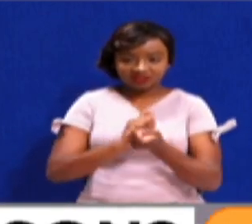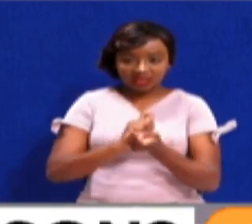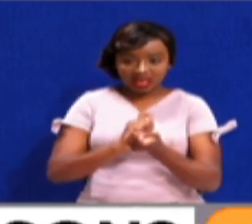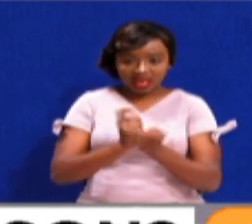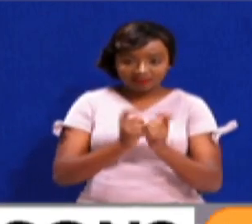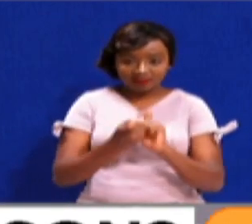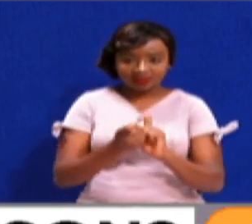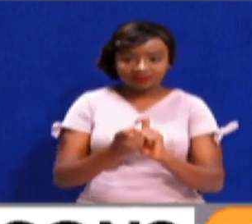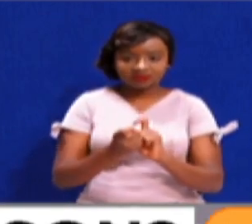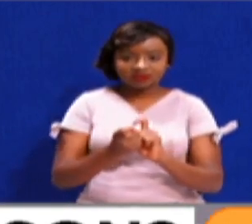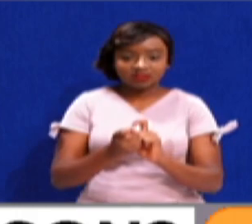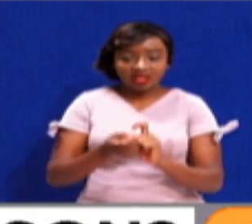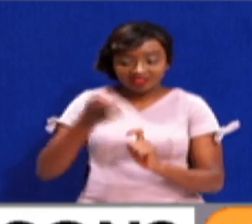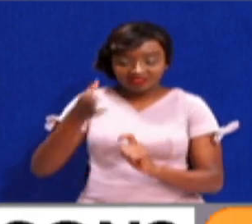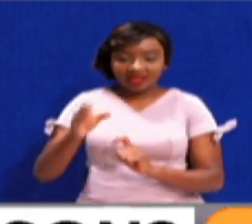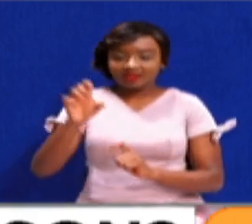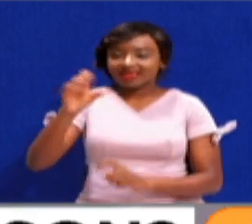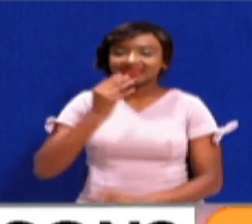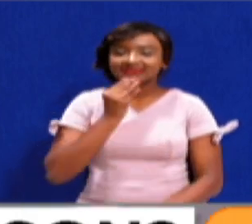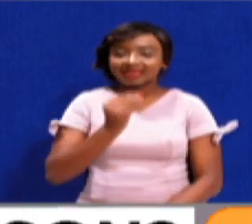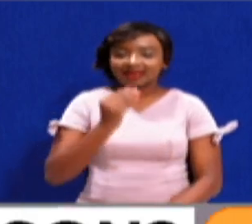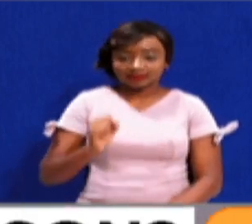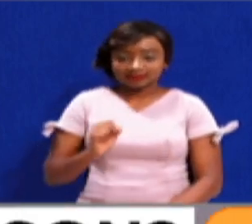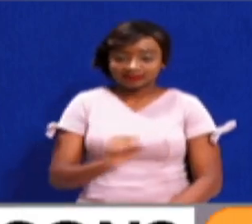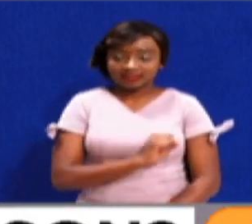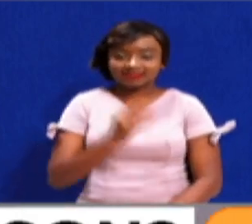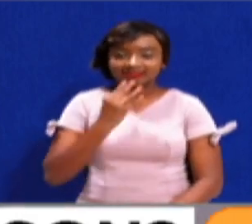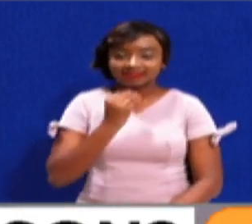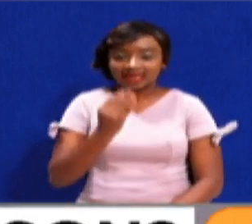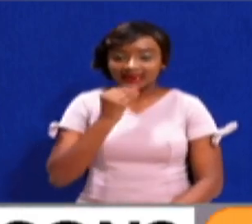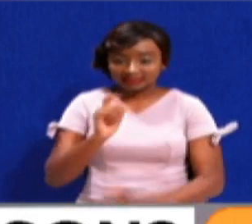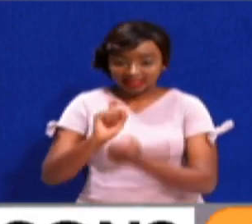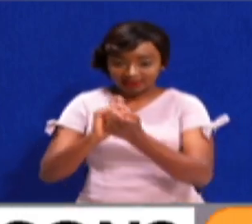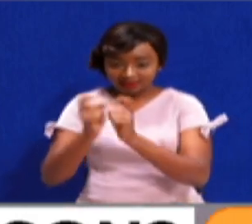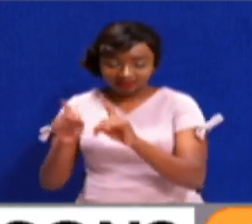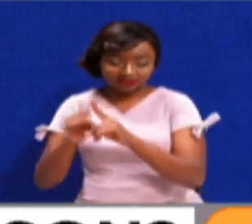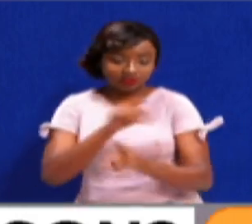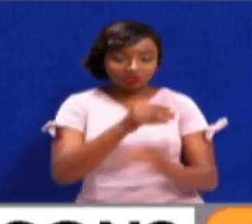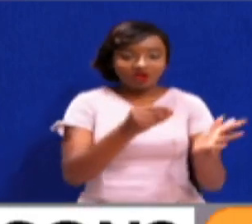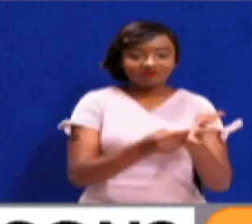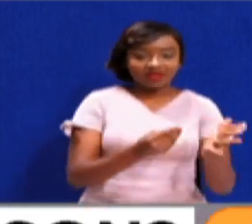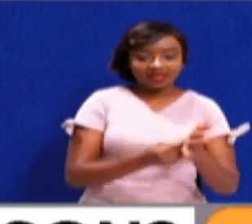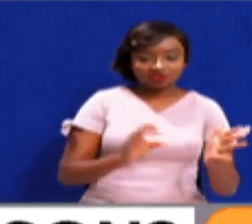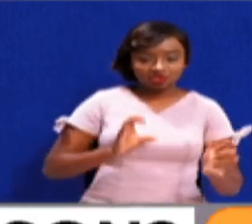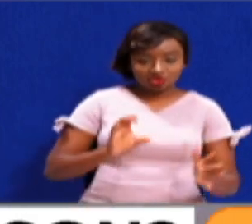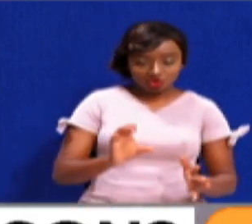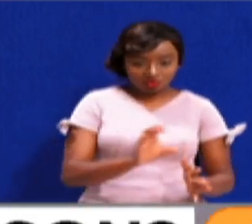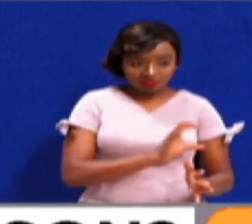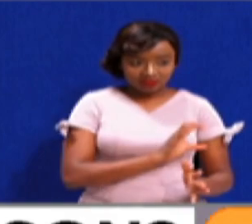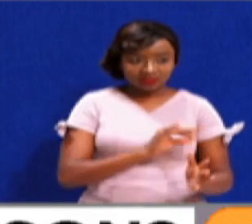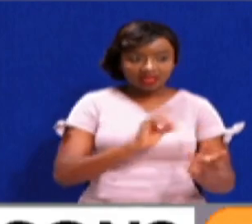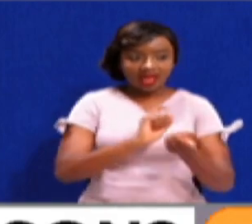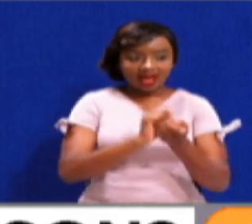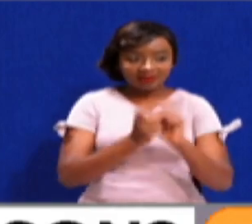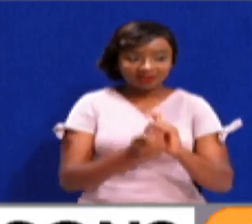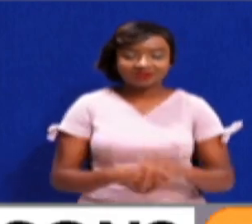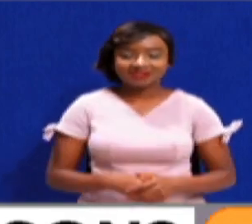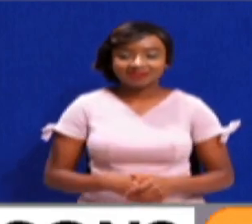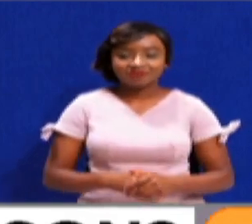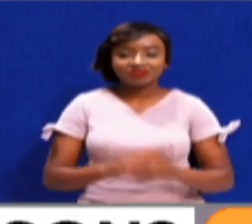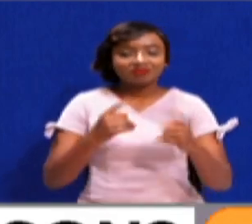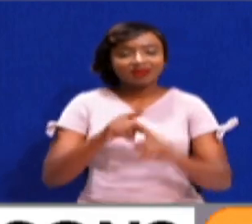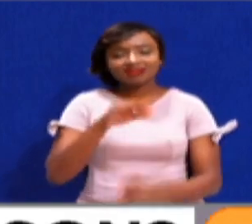to the Sakaja amendment and to the Finance Committee amendment. We will be discussing those in a short while.